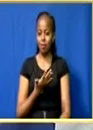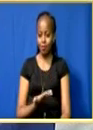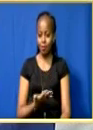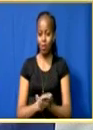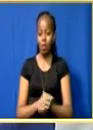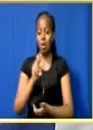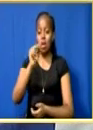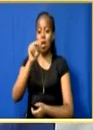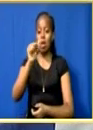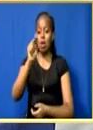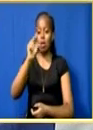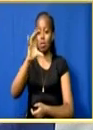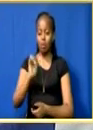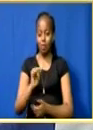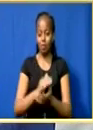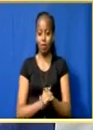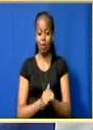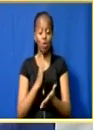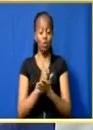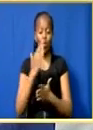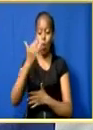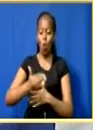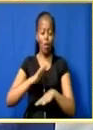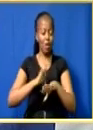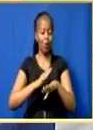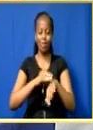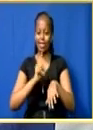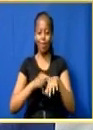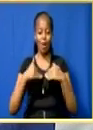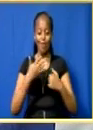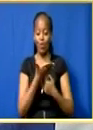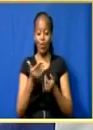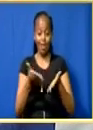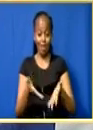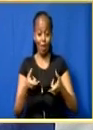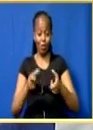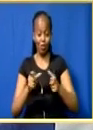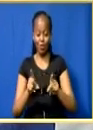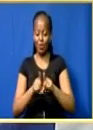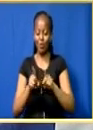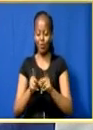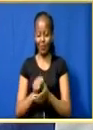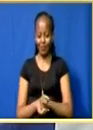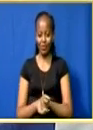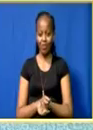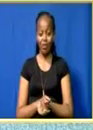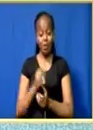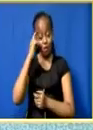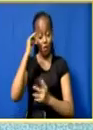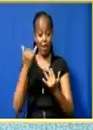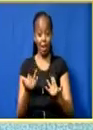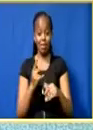is Teacher Nancy Nasa. It is always a pleasure to have you in studio. Likewise here. For